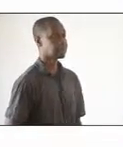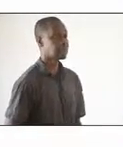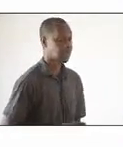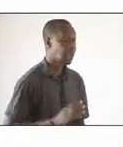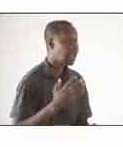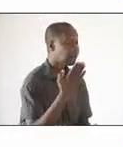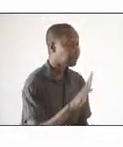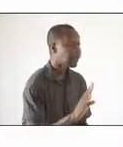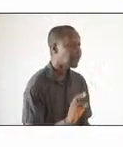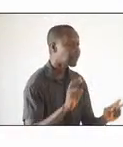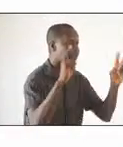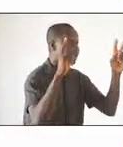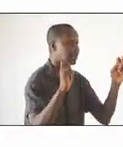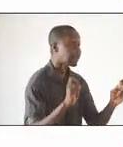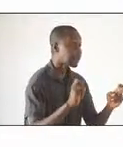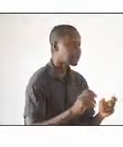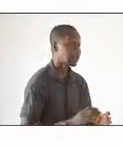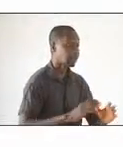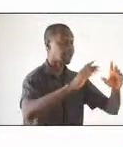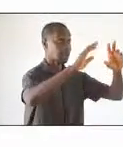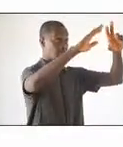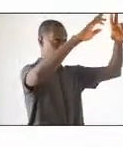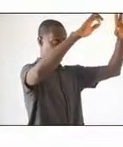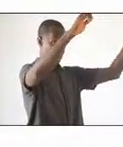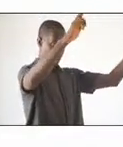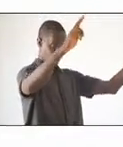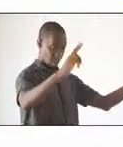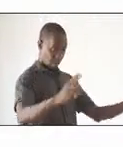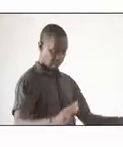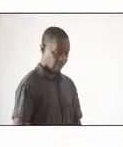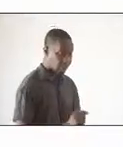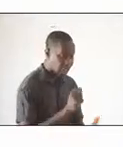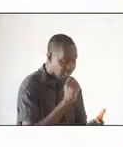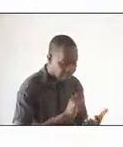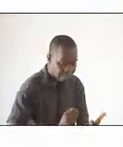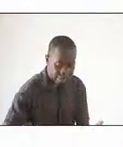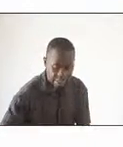From the heading, it carries the body.